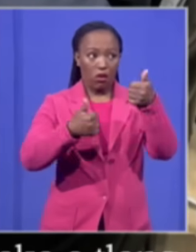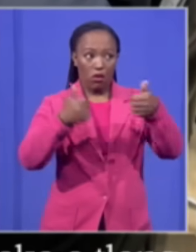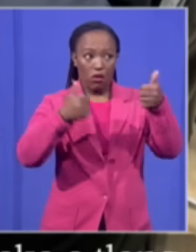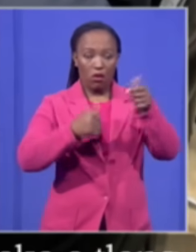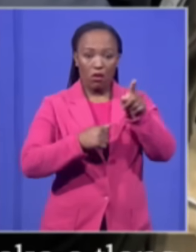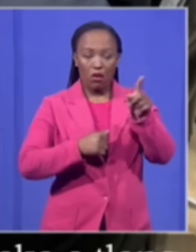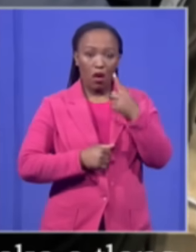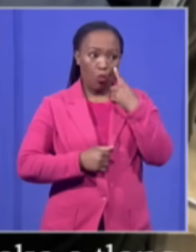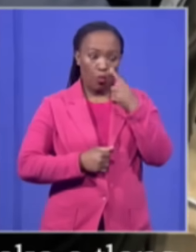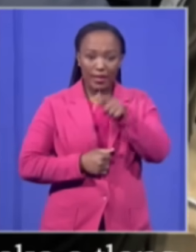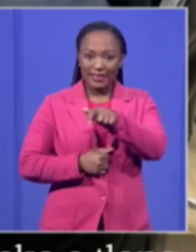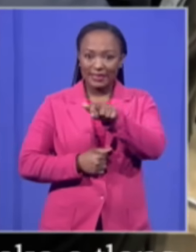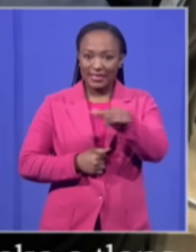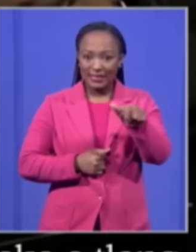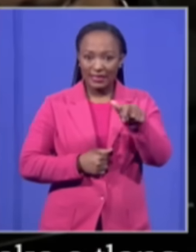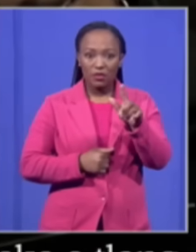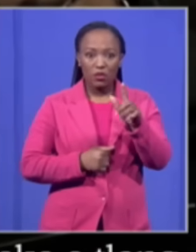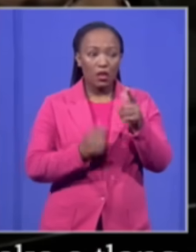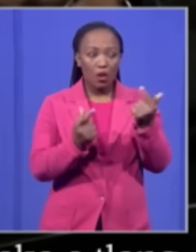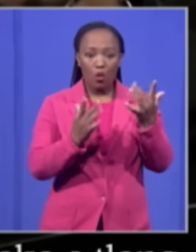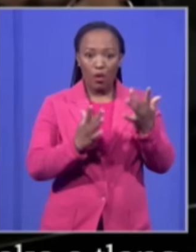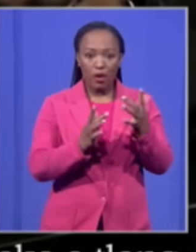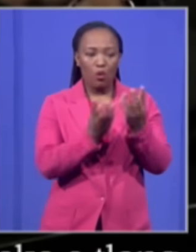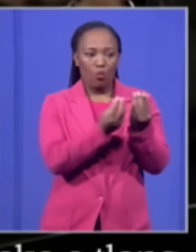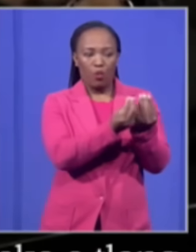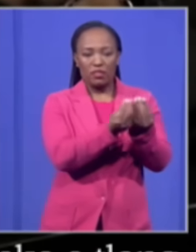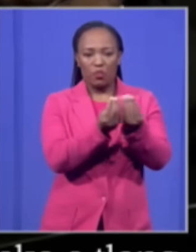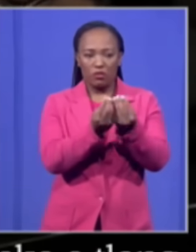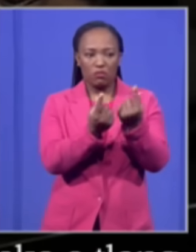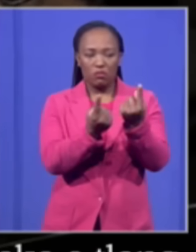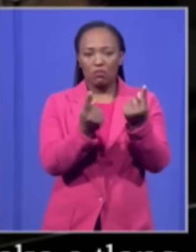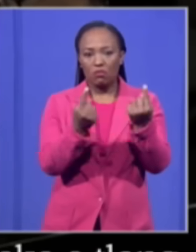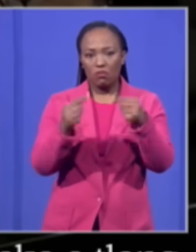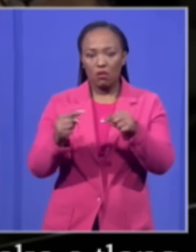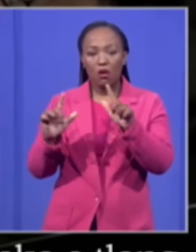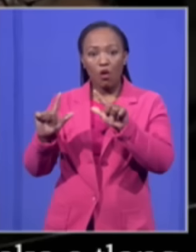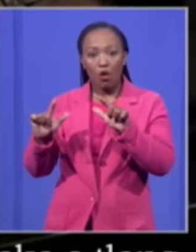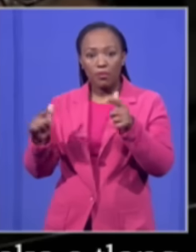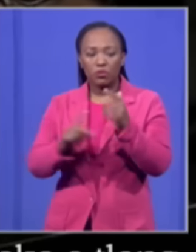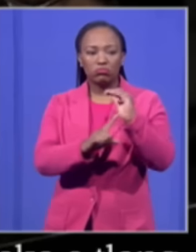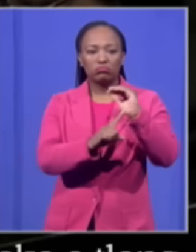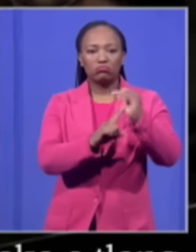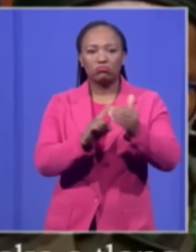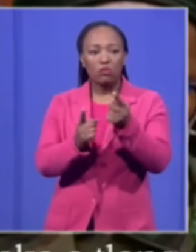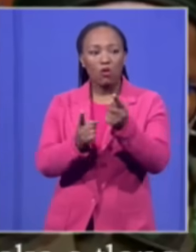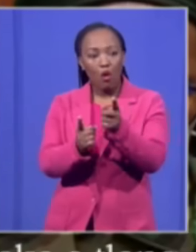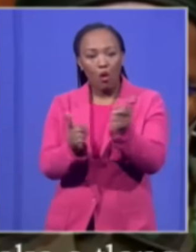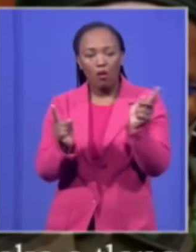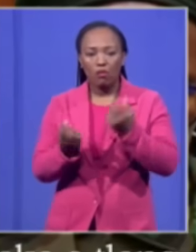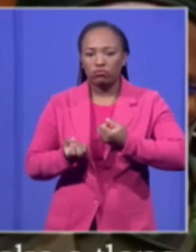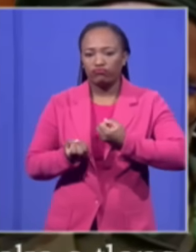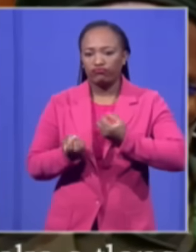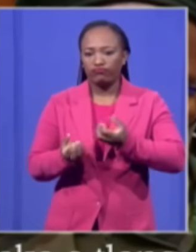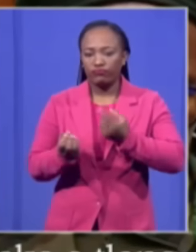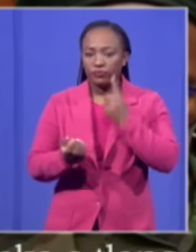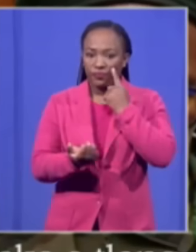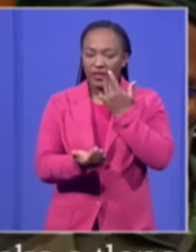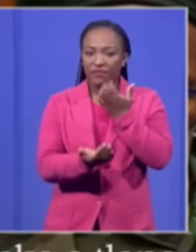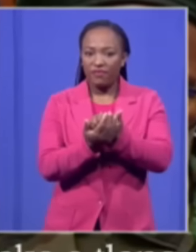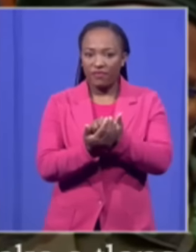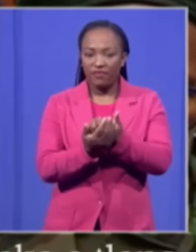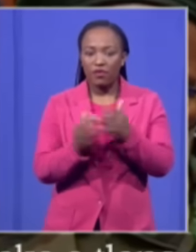di tla letliwa go tla ka babueledi ba tsone. Komiti tla sireletsa botlhe ba ba neelanang ka bopaki. Komiti tla kgona go ikamanya